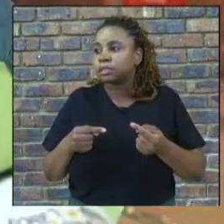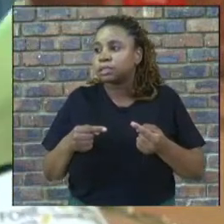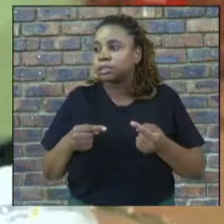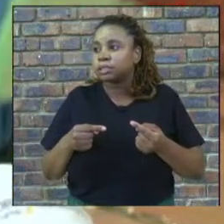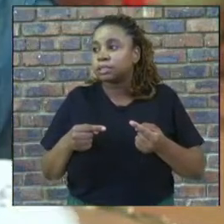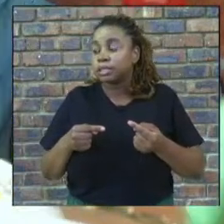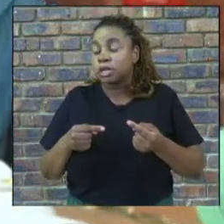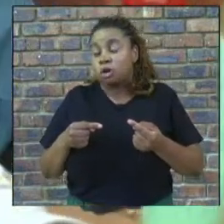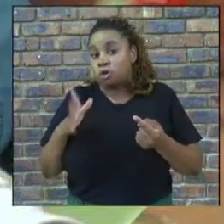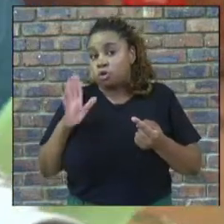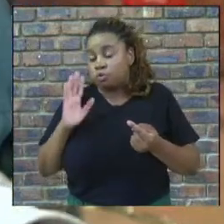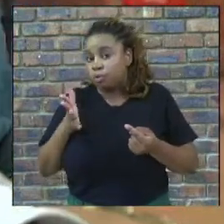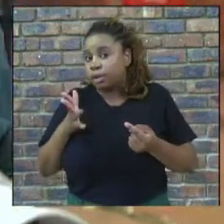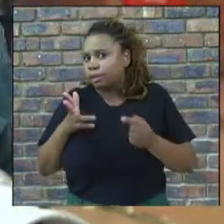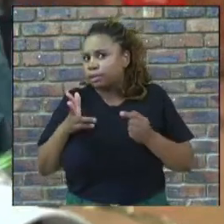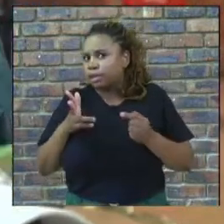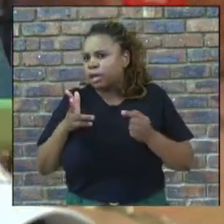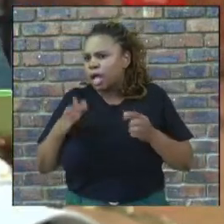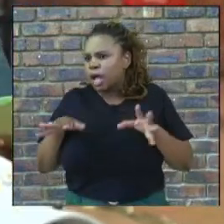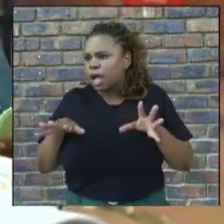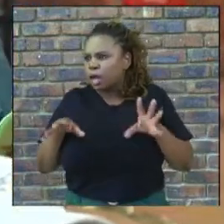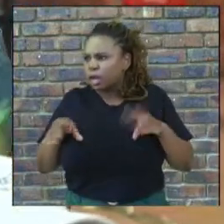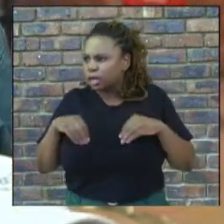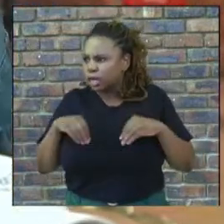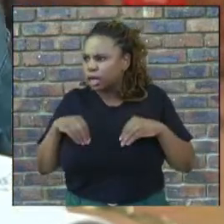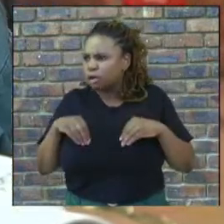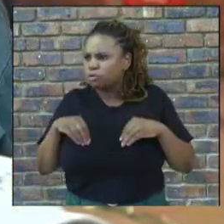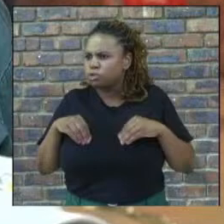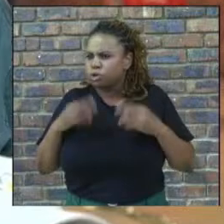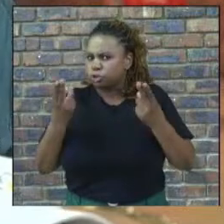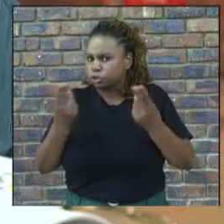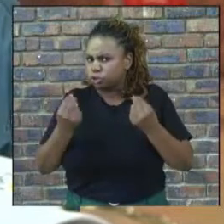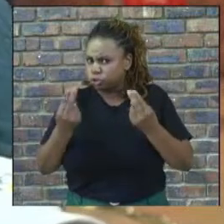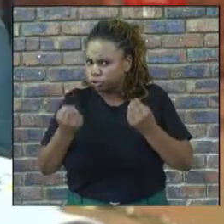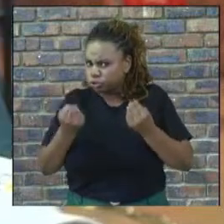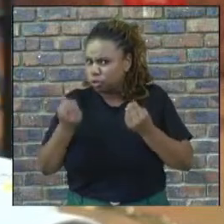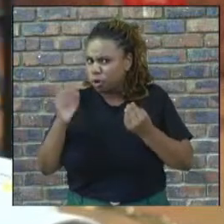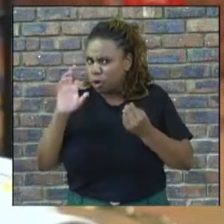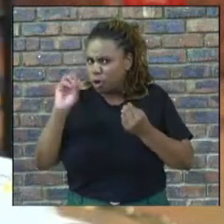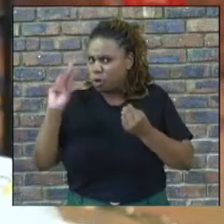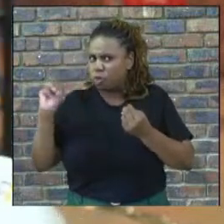allowed more the new ombudsman ena? Thank you.